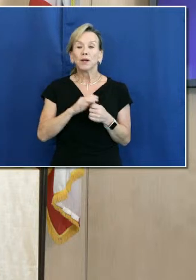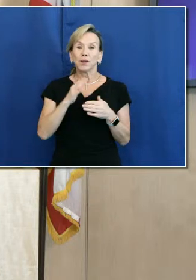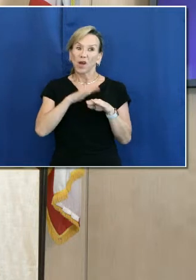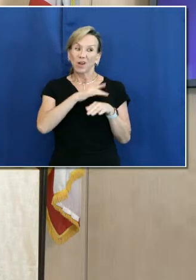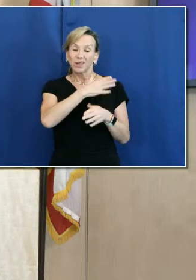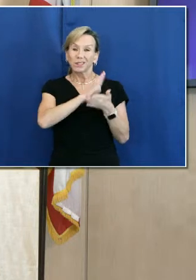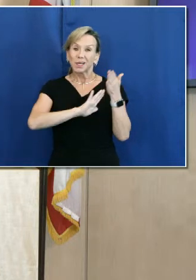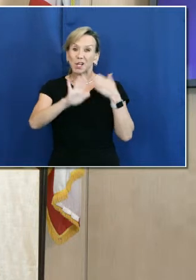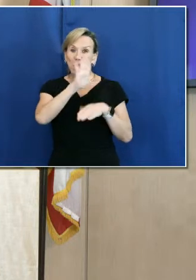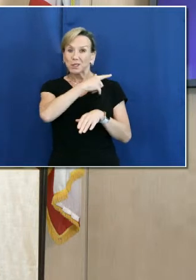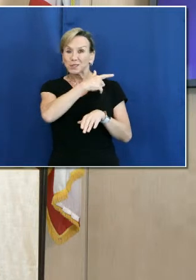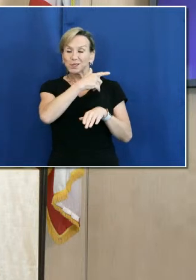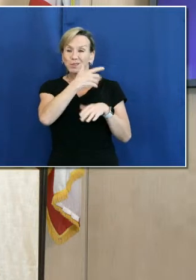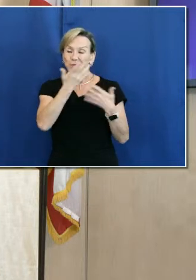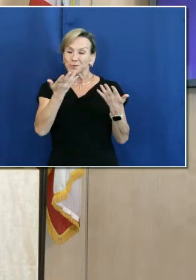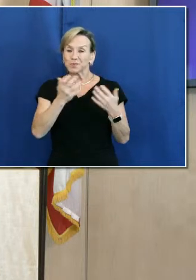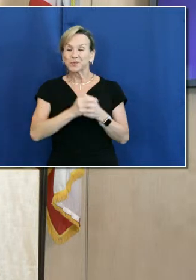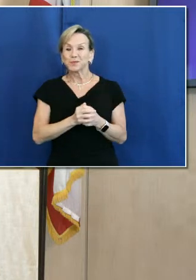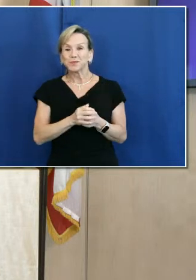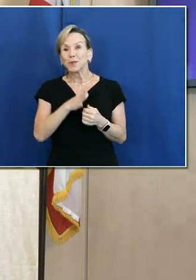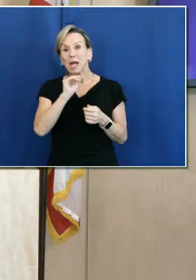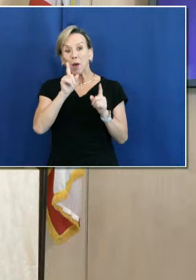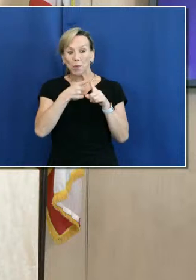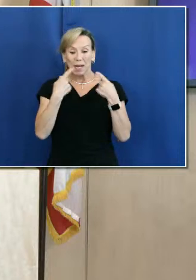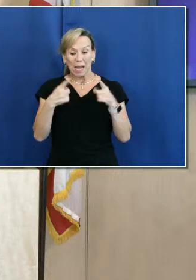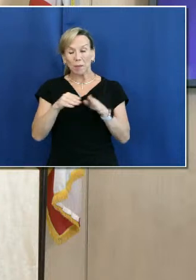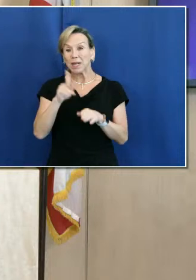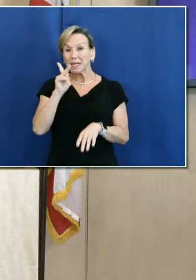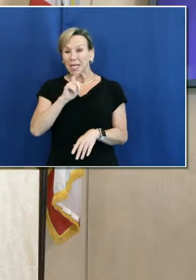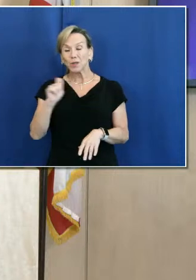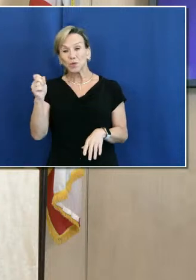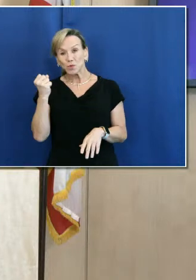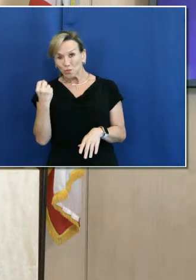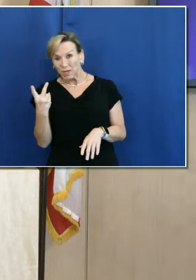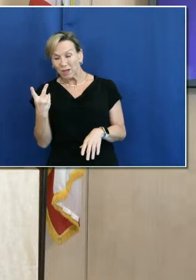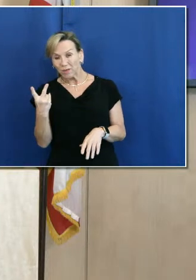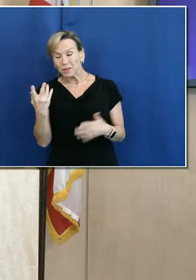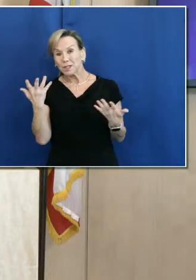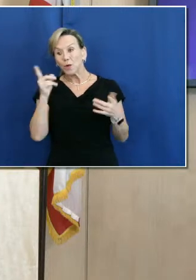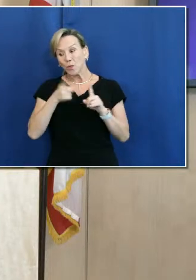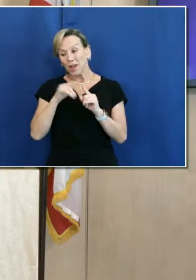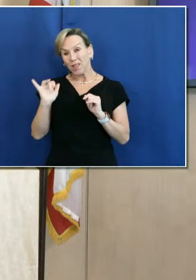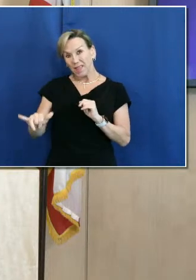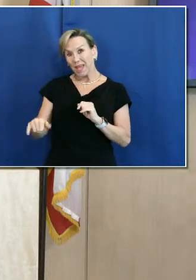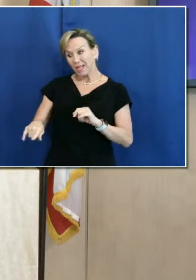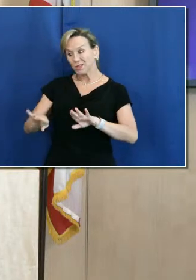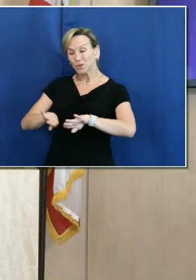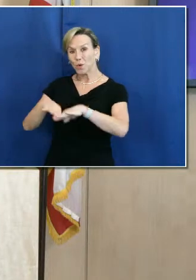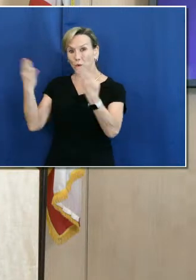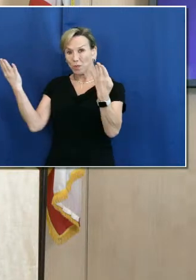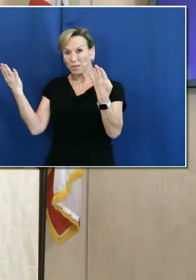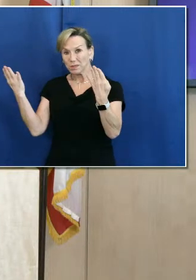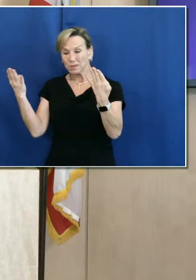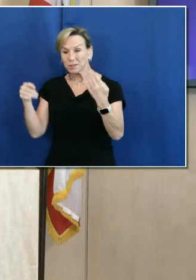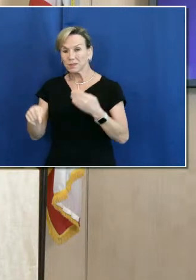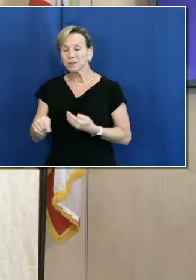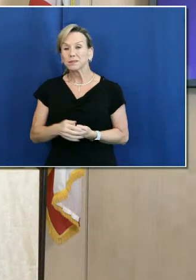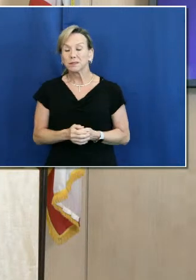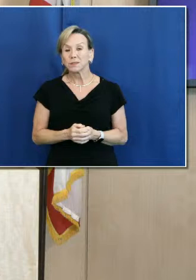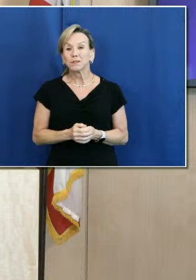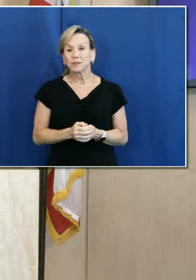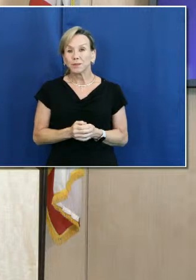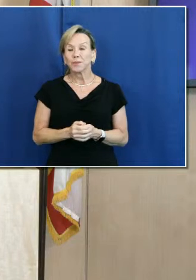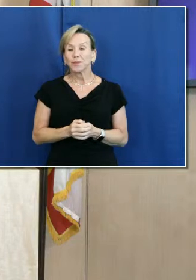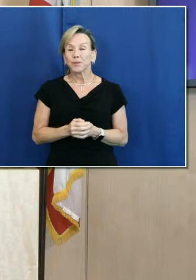college campuses and when they occur in our K through 12 as that sector opens up or